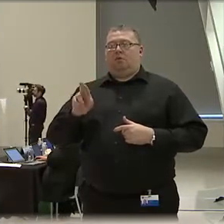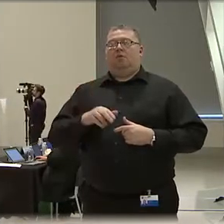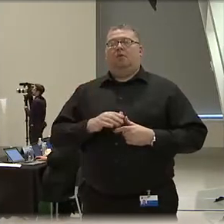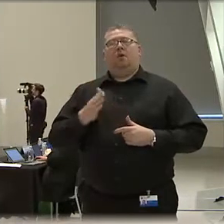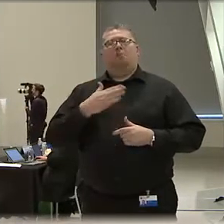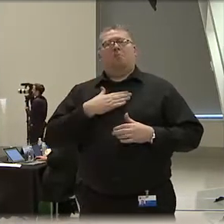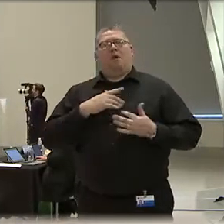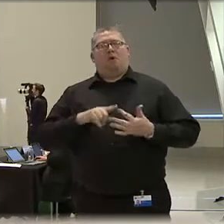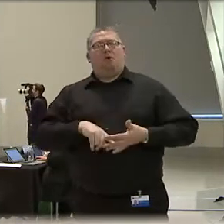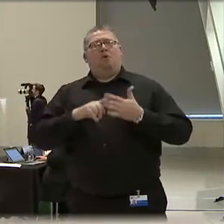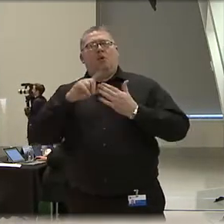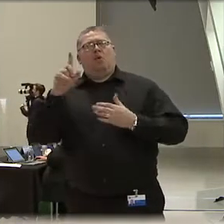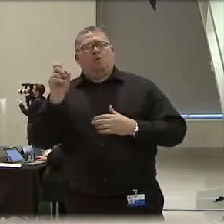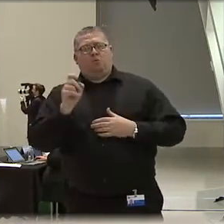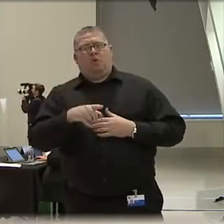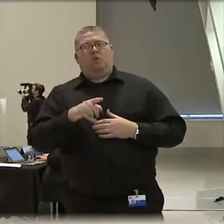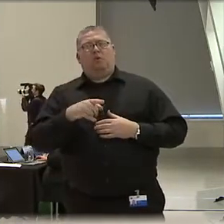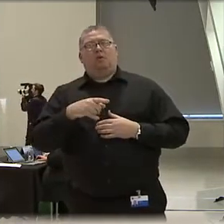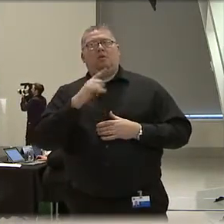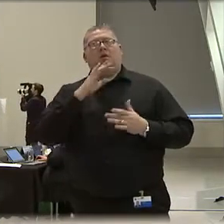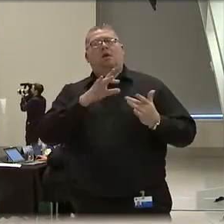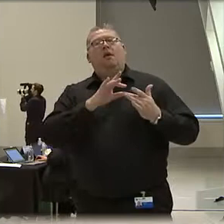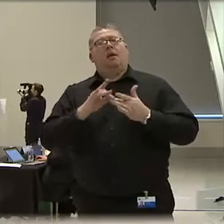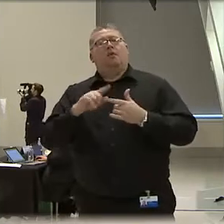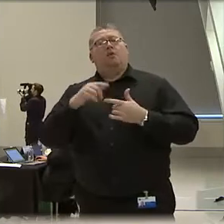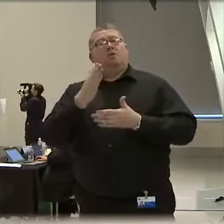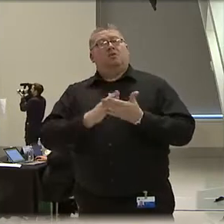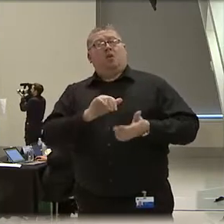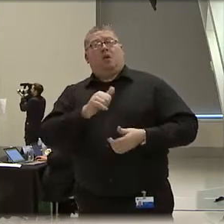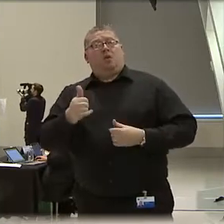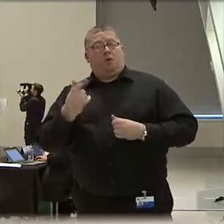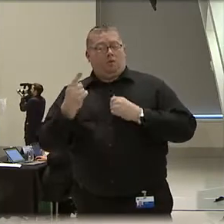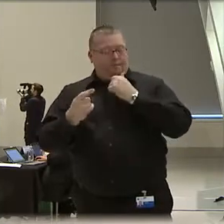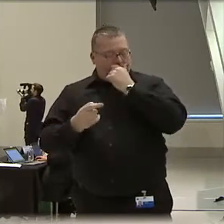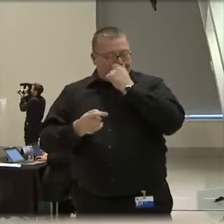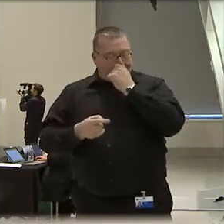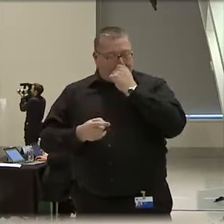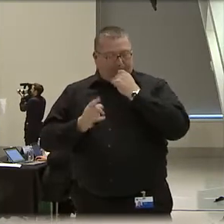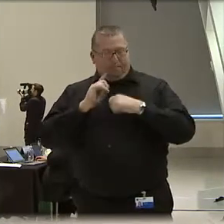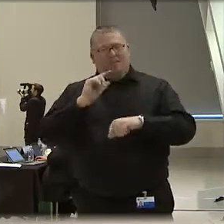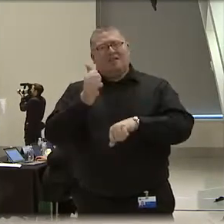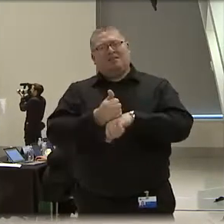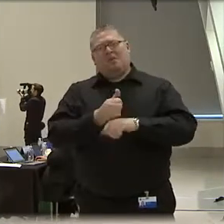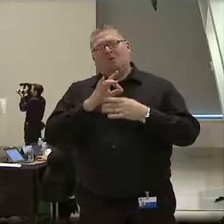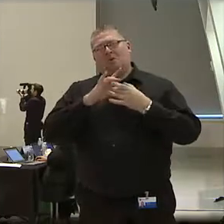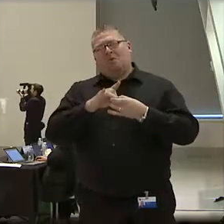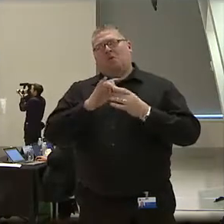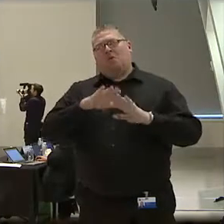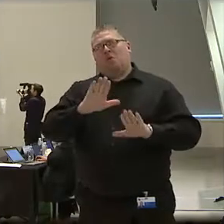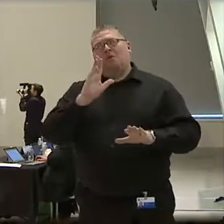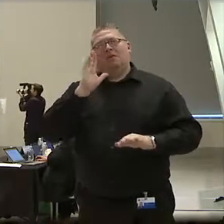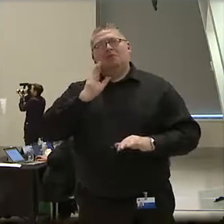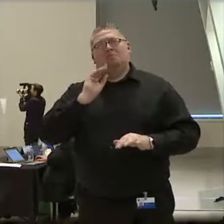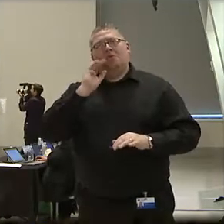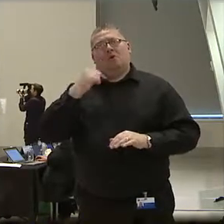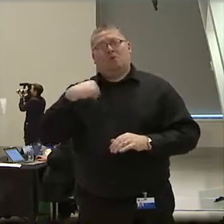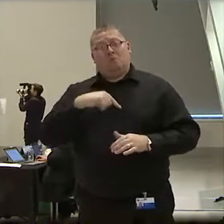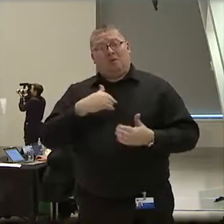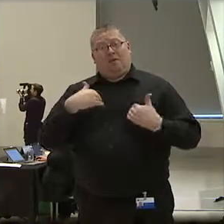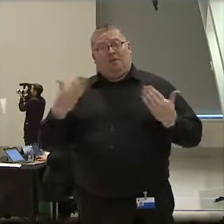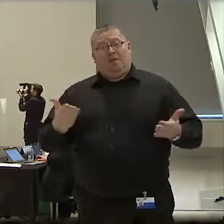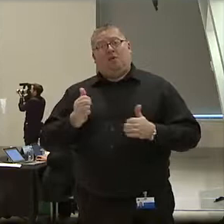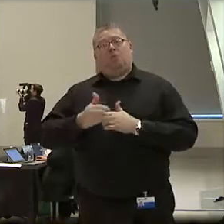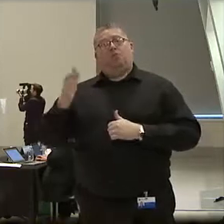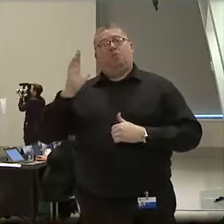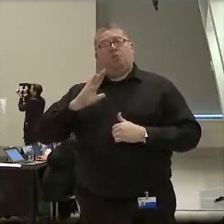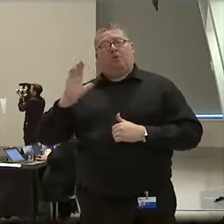question was somewhat answered, but now it's led to some other ones, and it builds on the experience that we've had today with previous